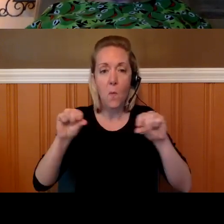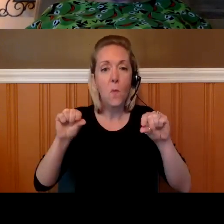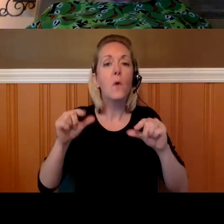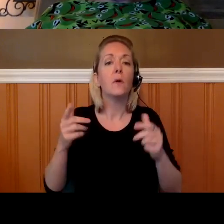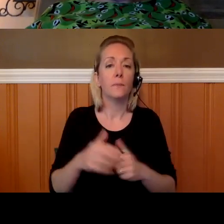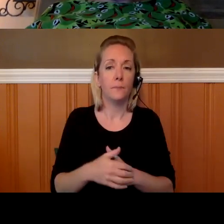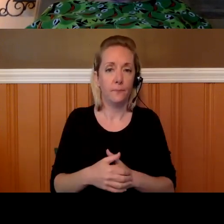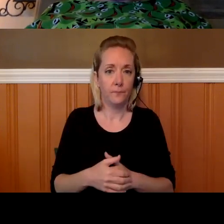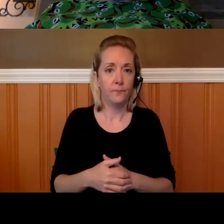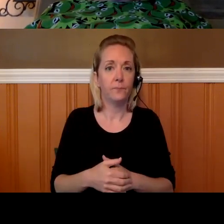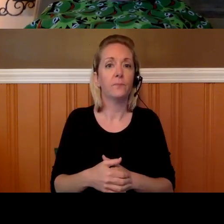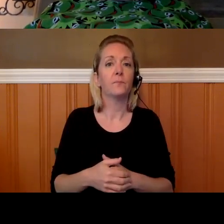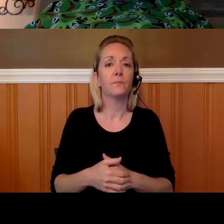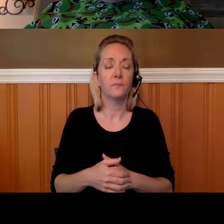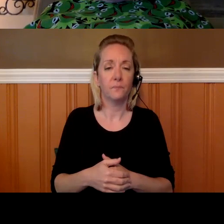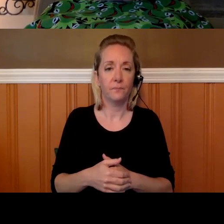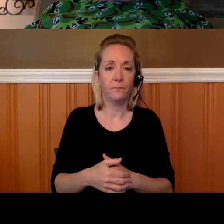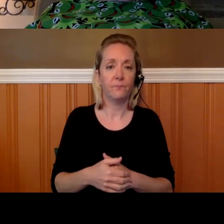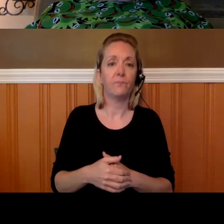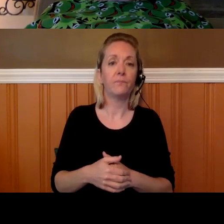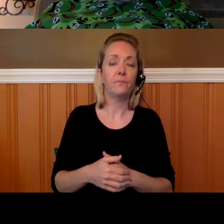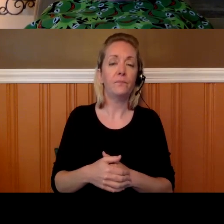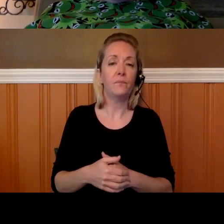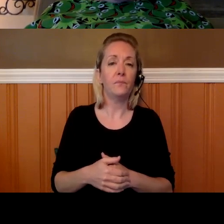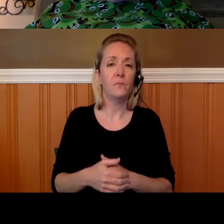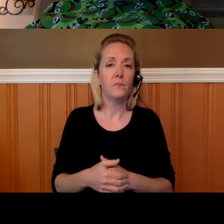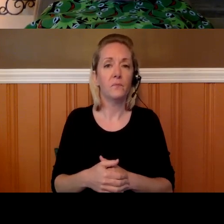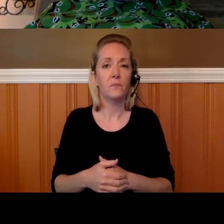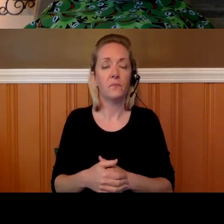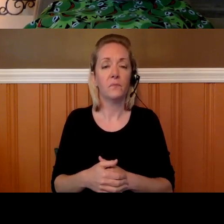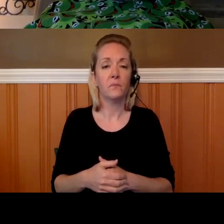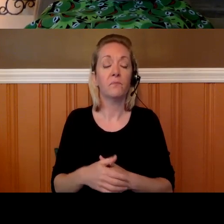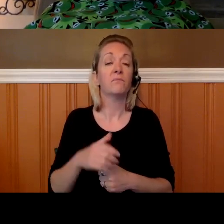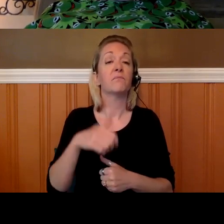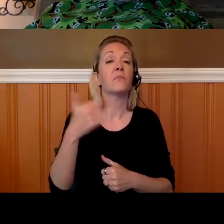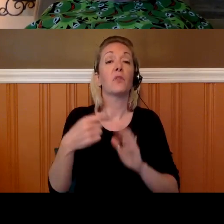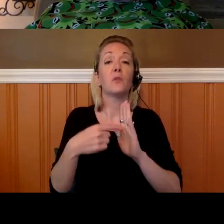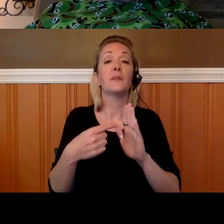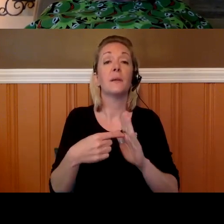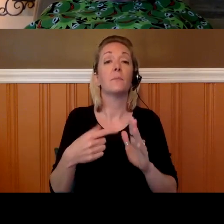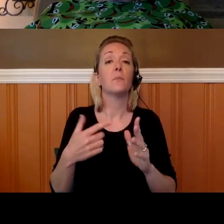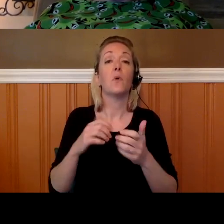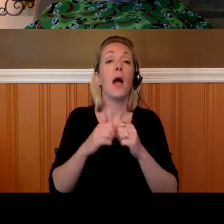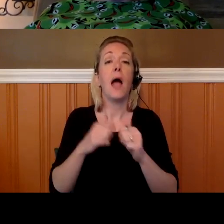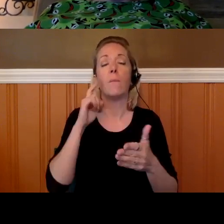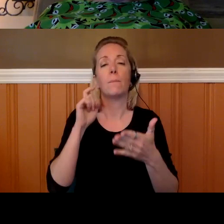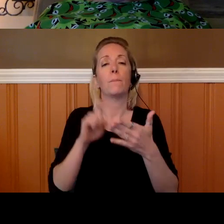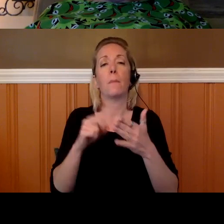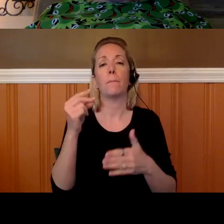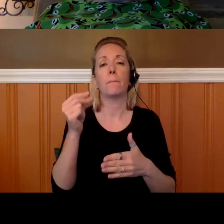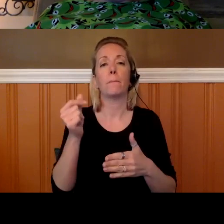Narrow handle, yeah, bump and handles. Yep. Yep. And butterfly. Look at this